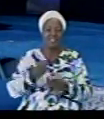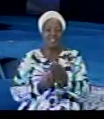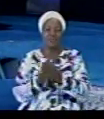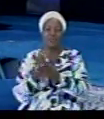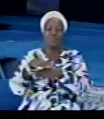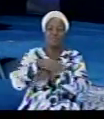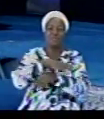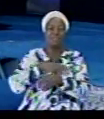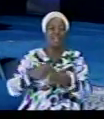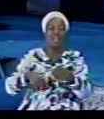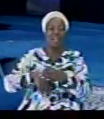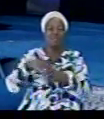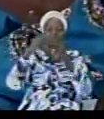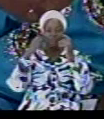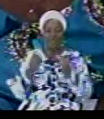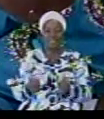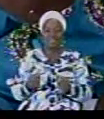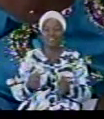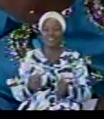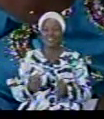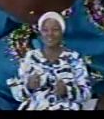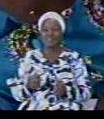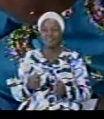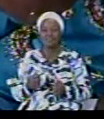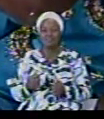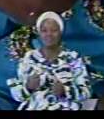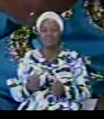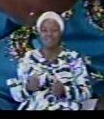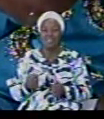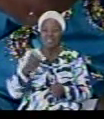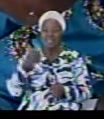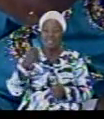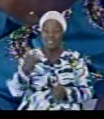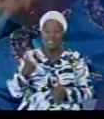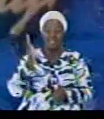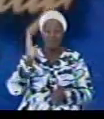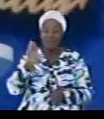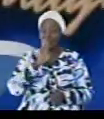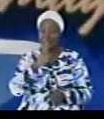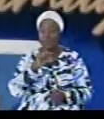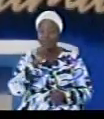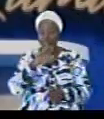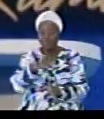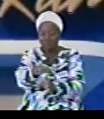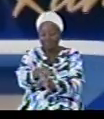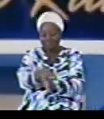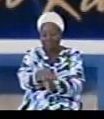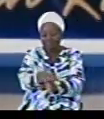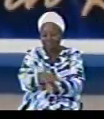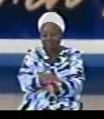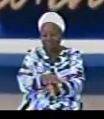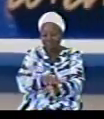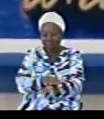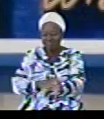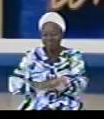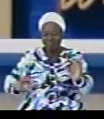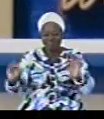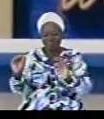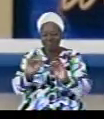forth speedily. There will be no go slow. There will be no hold